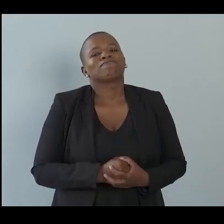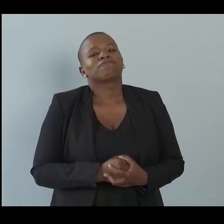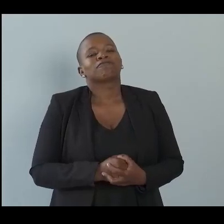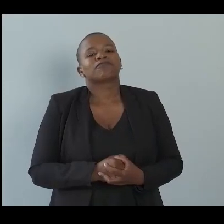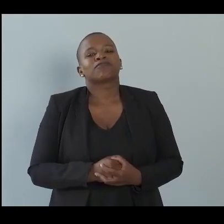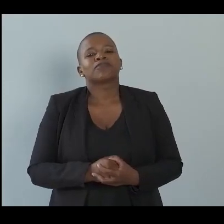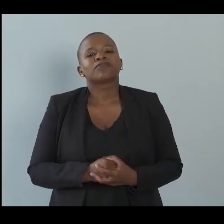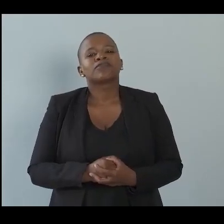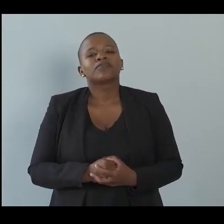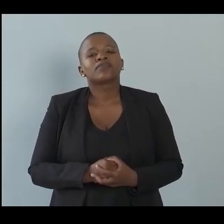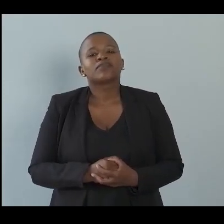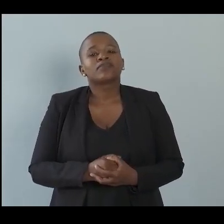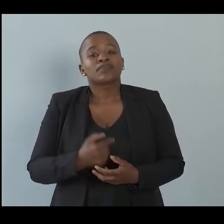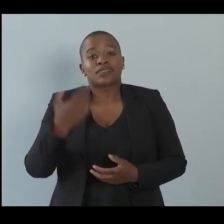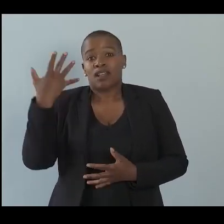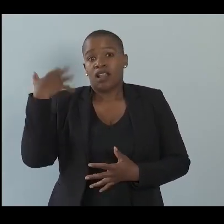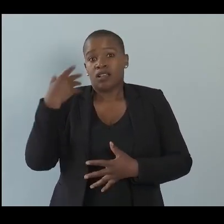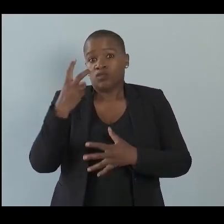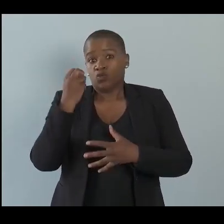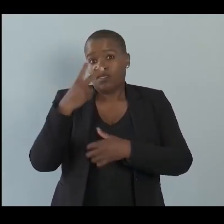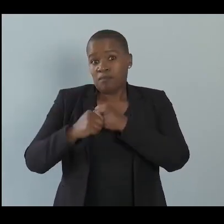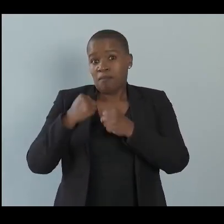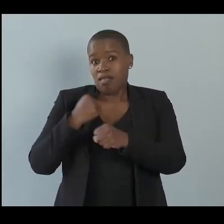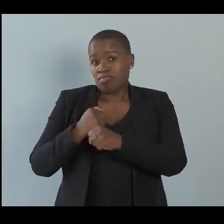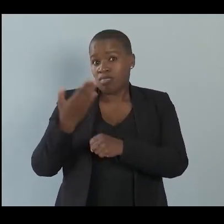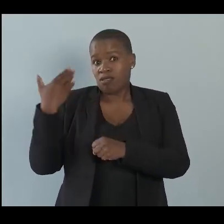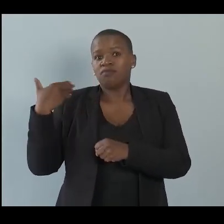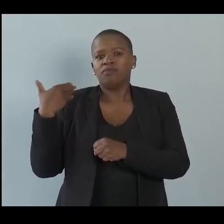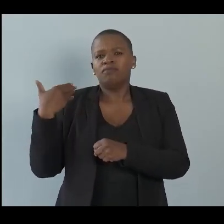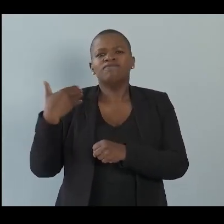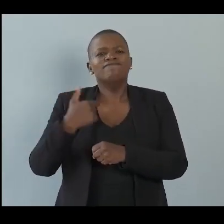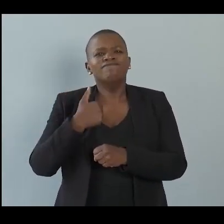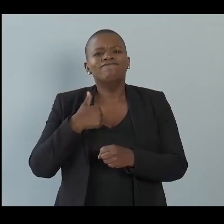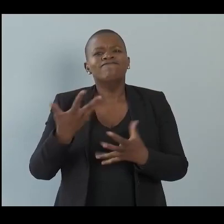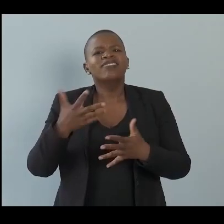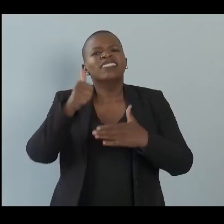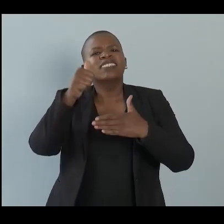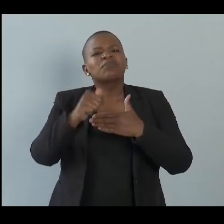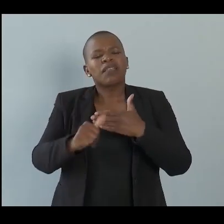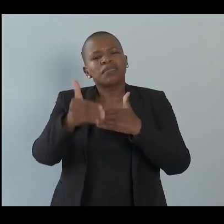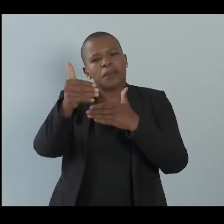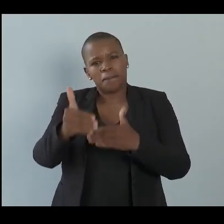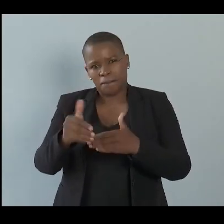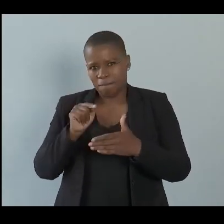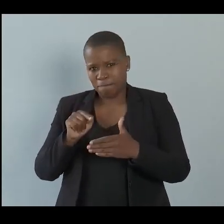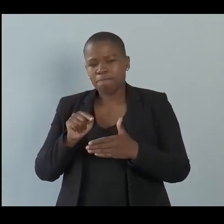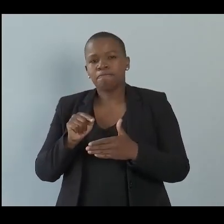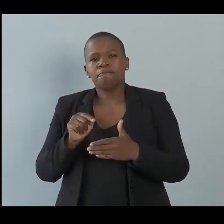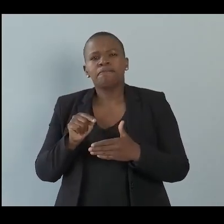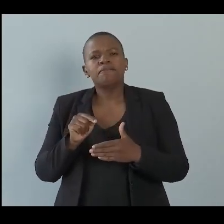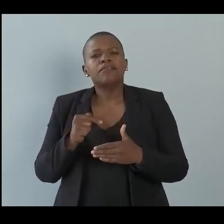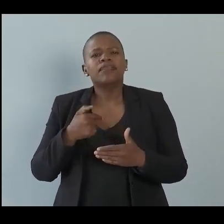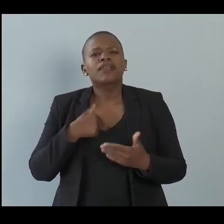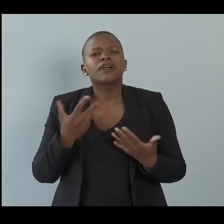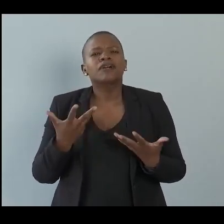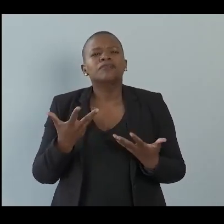effort over the last 12 months. And as I said, over the last 6 months, I'd really like to thank our people in particular for that. From a cost savings perspective, probably 3 major